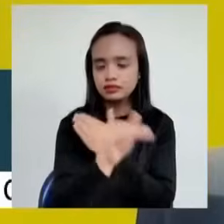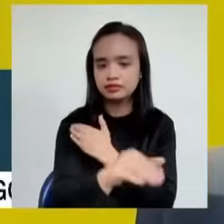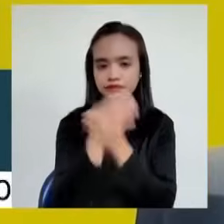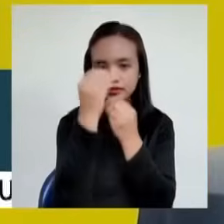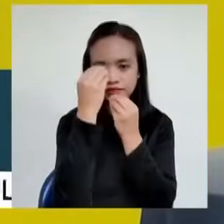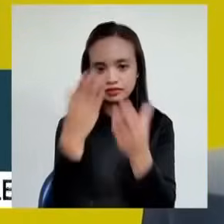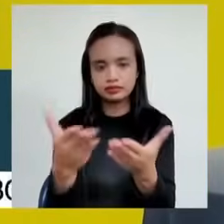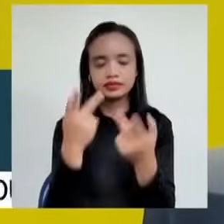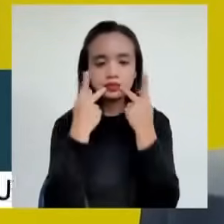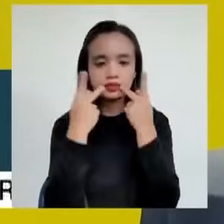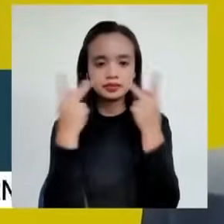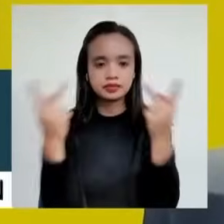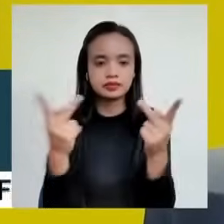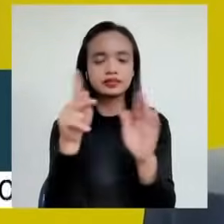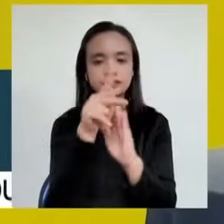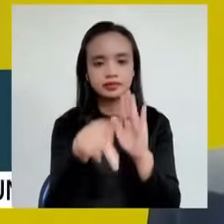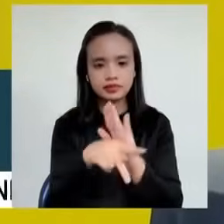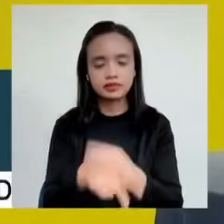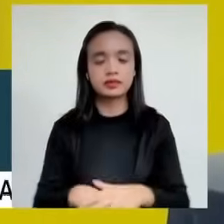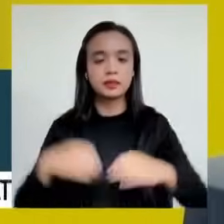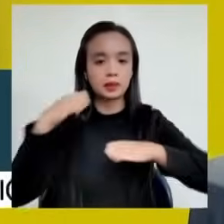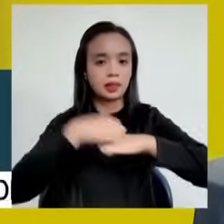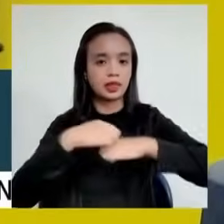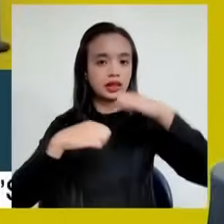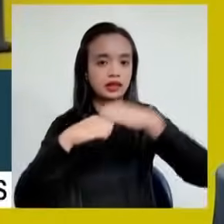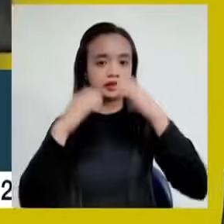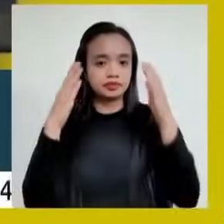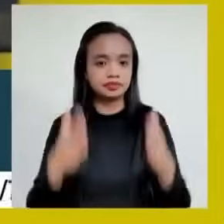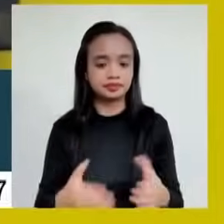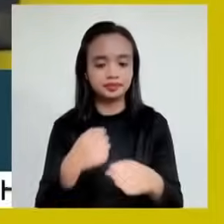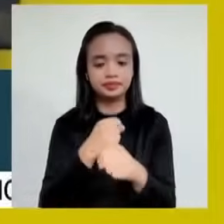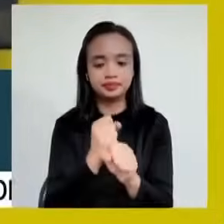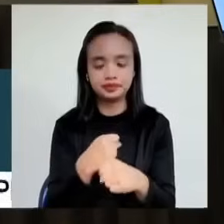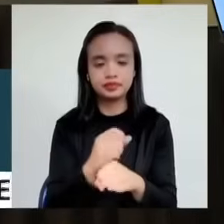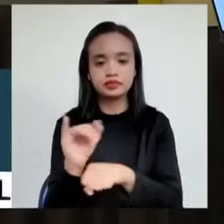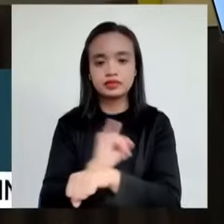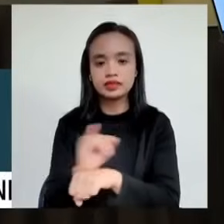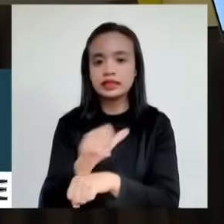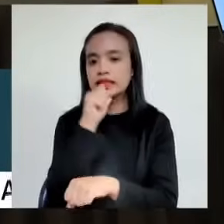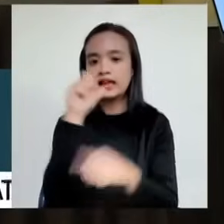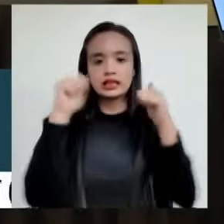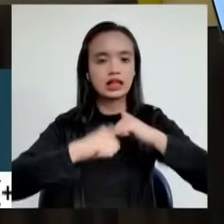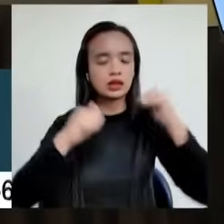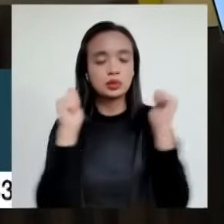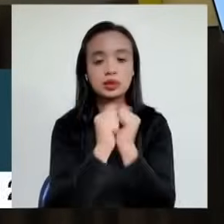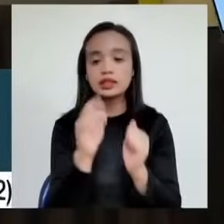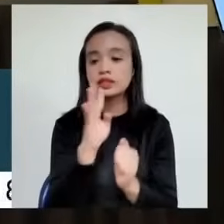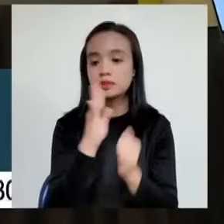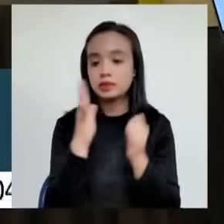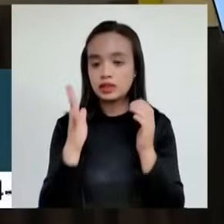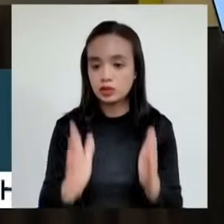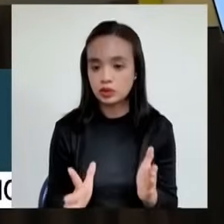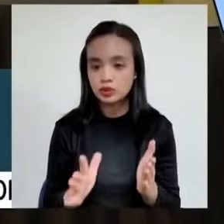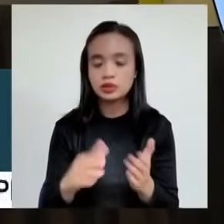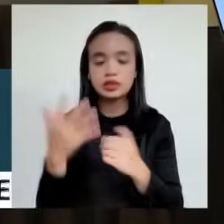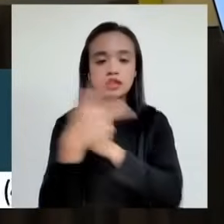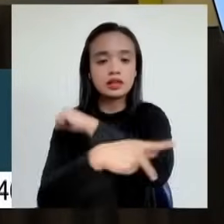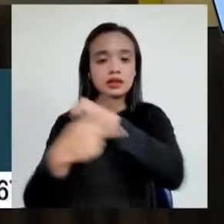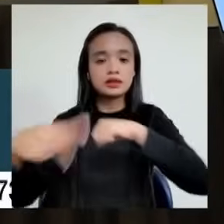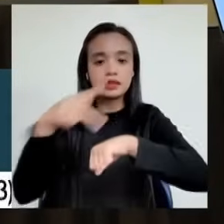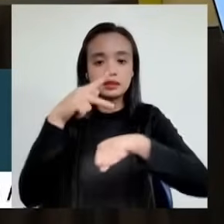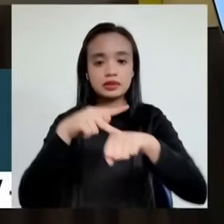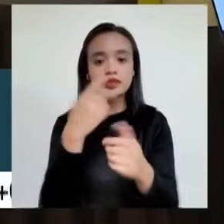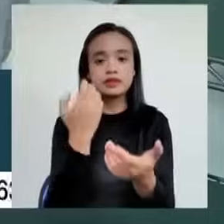policy. An engineer in the manufacturing industry disagreed with the speakers that the country's manufacturing sector is lagging